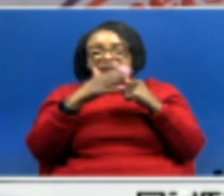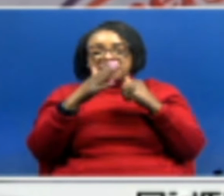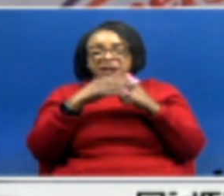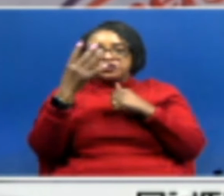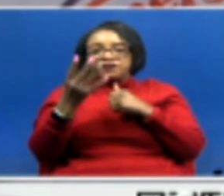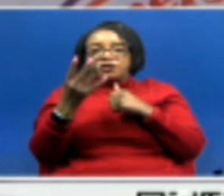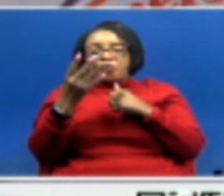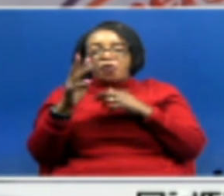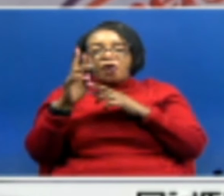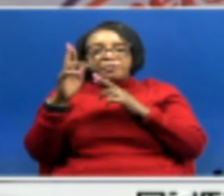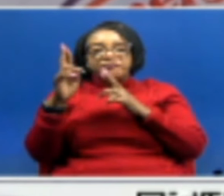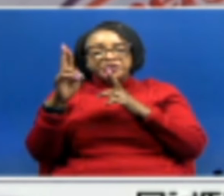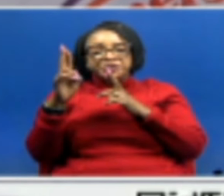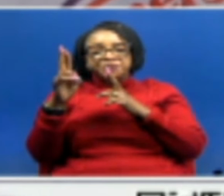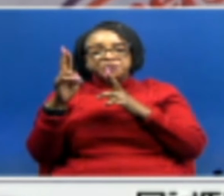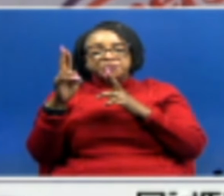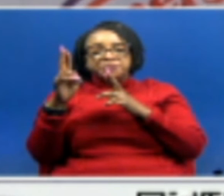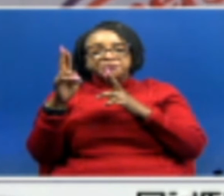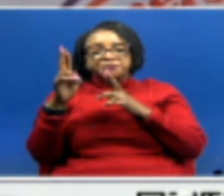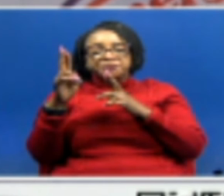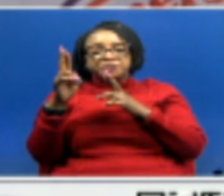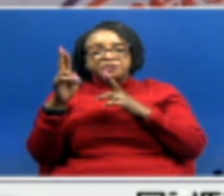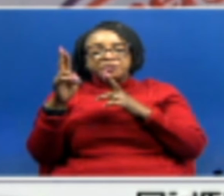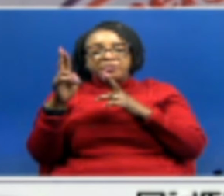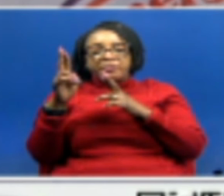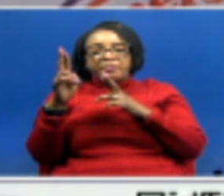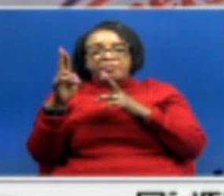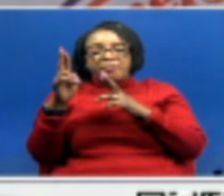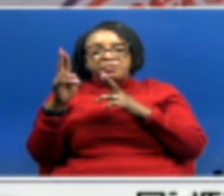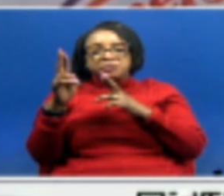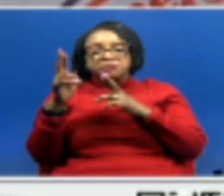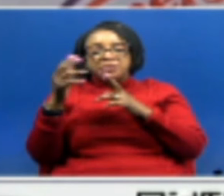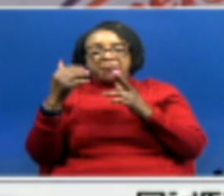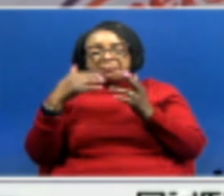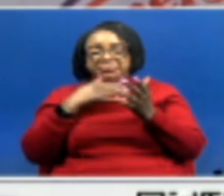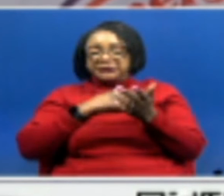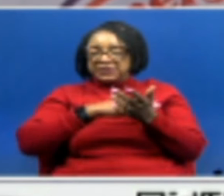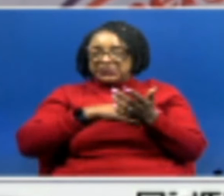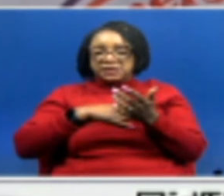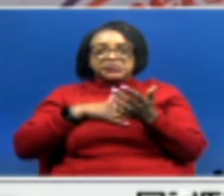hopefully, and really over to you, please